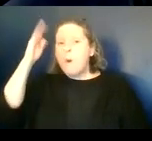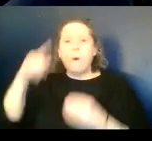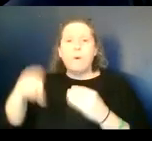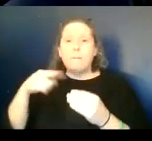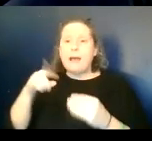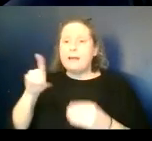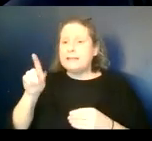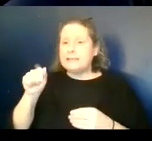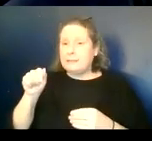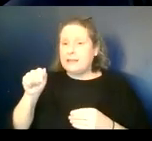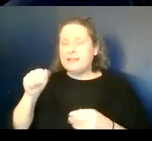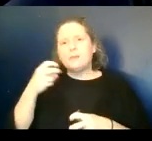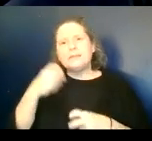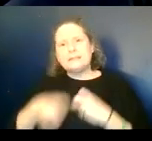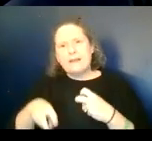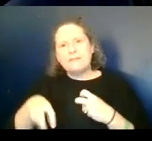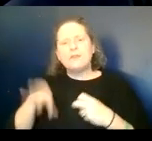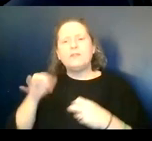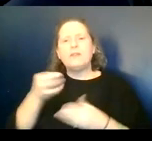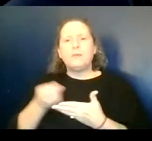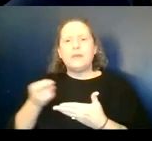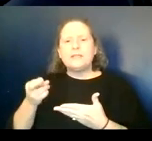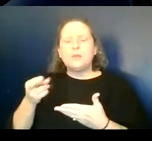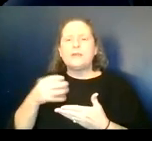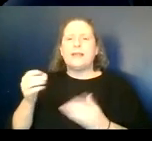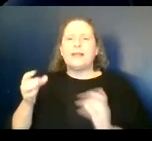don't have the resource or the connections.